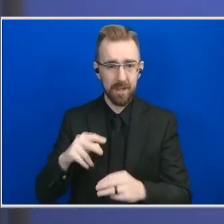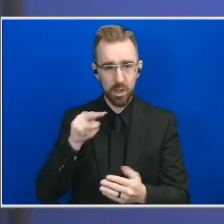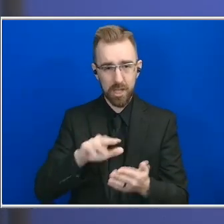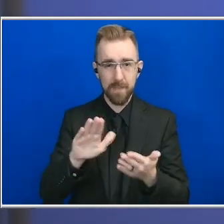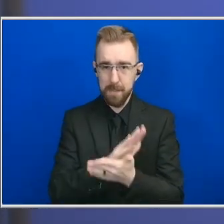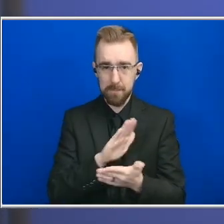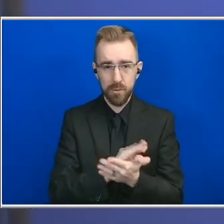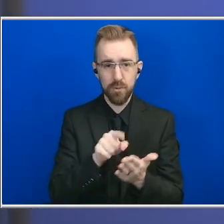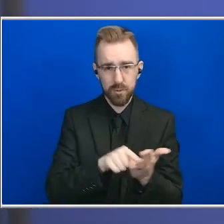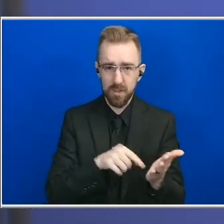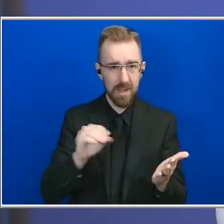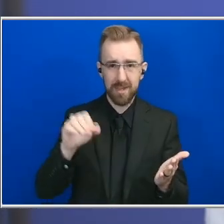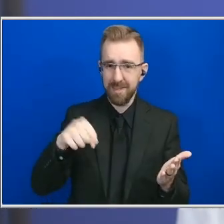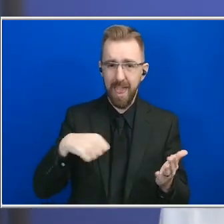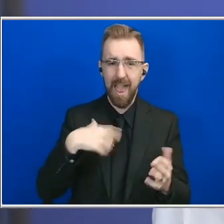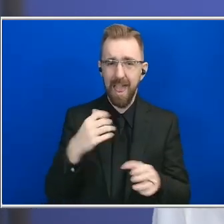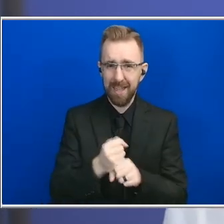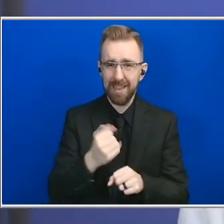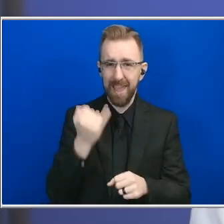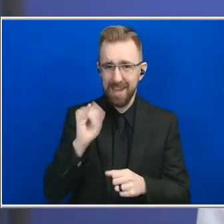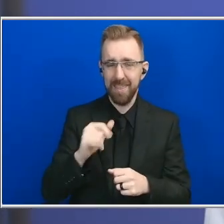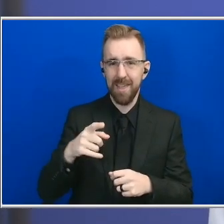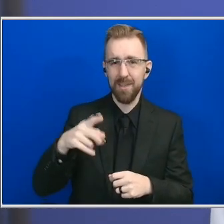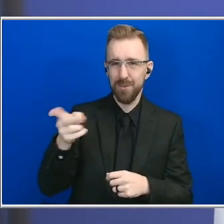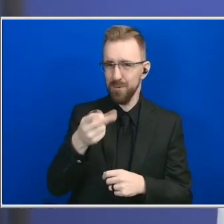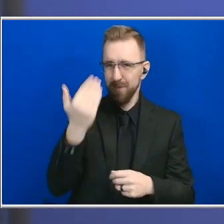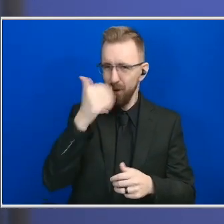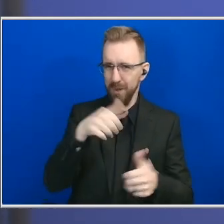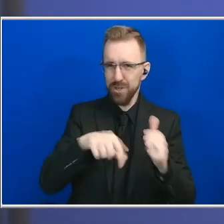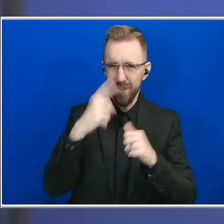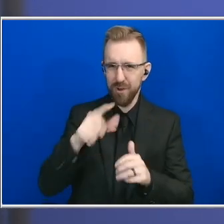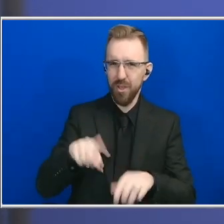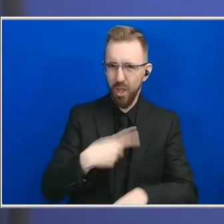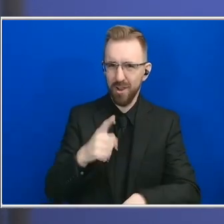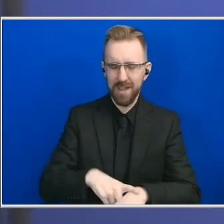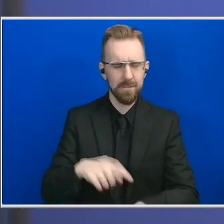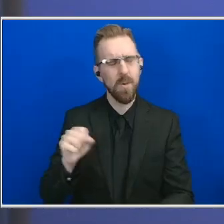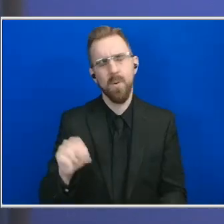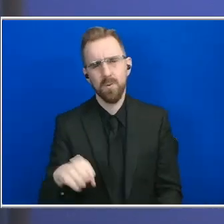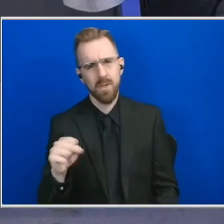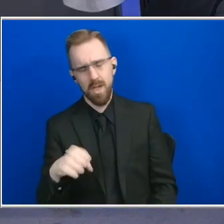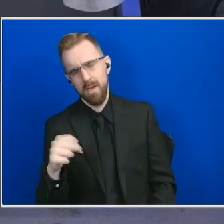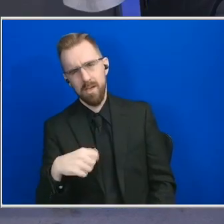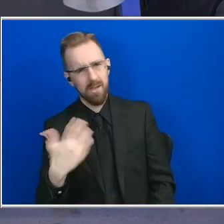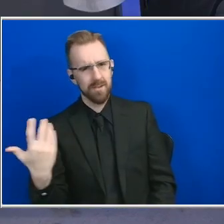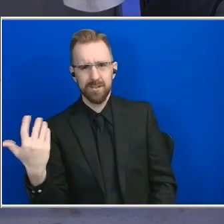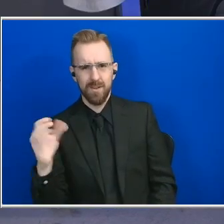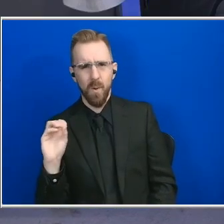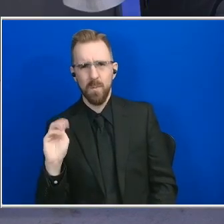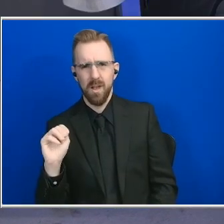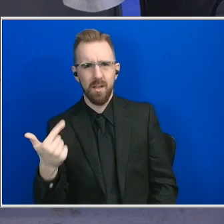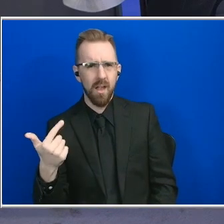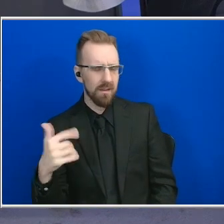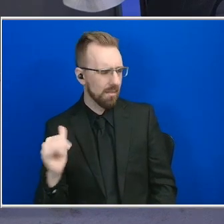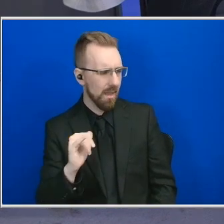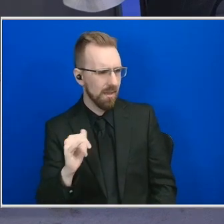I get the impression that you guys have known each other for a long time. Oh my God! Oh God! When did you get here? Oh my God! How long did you that get was here?